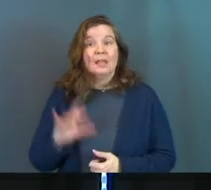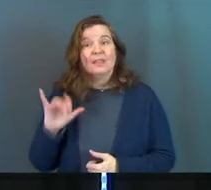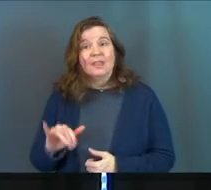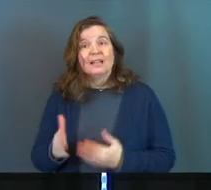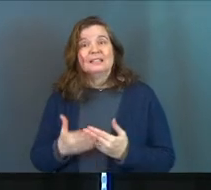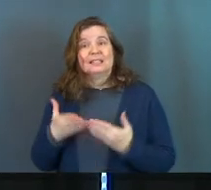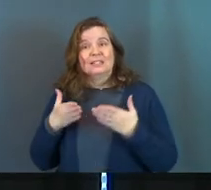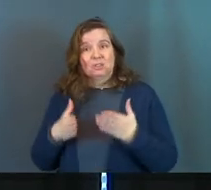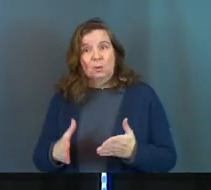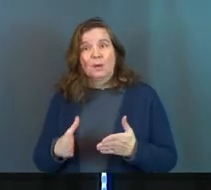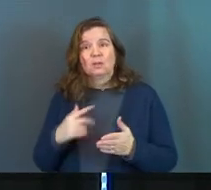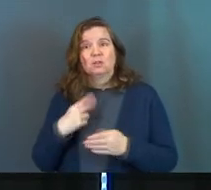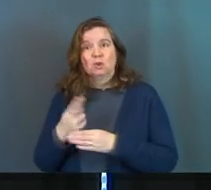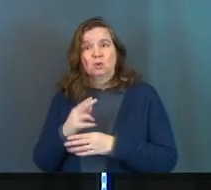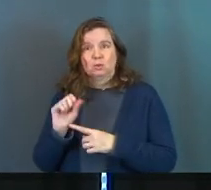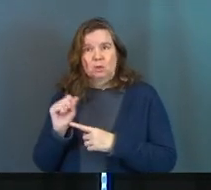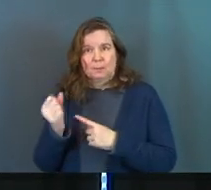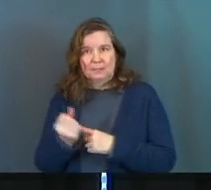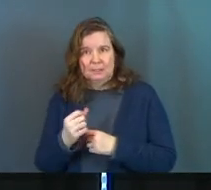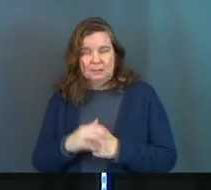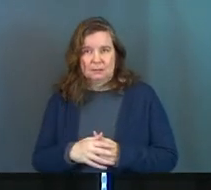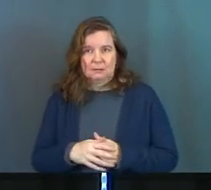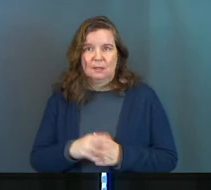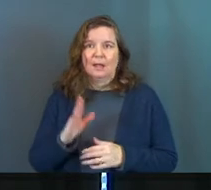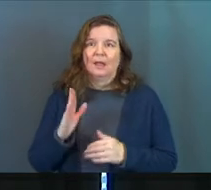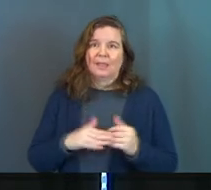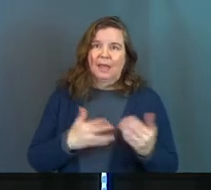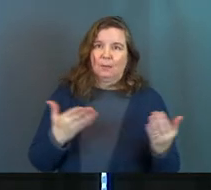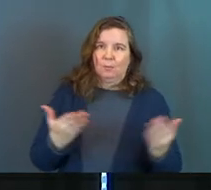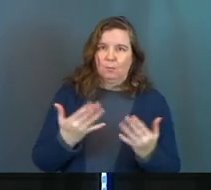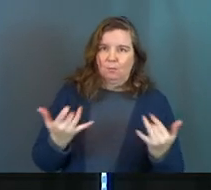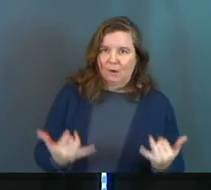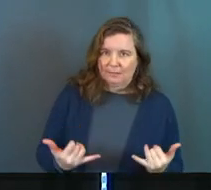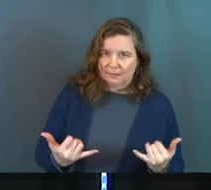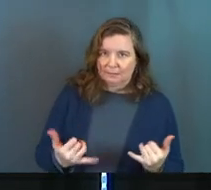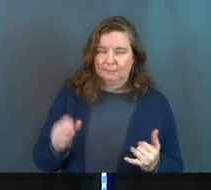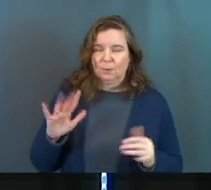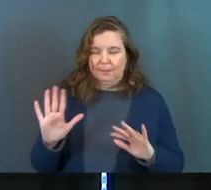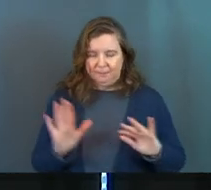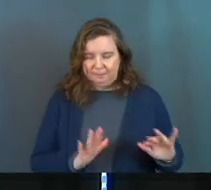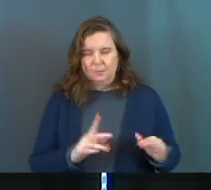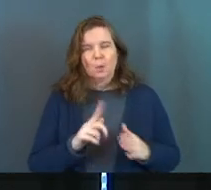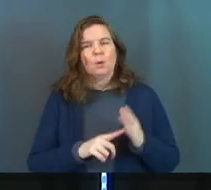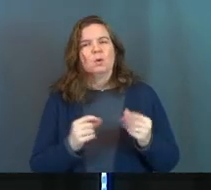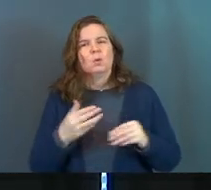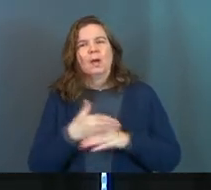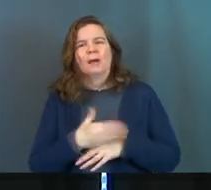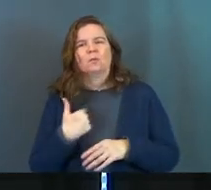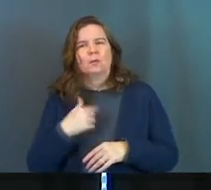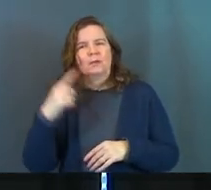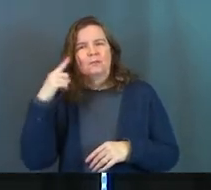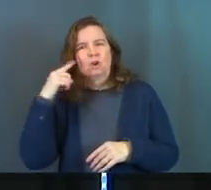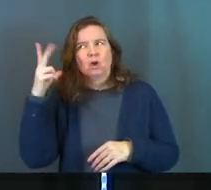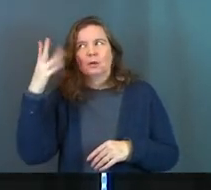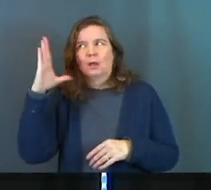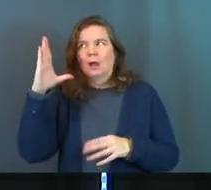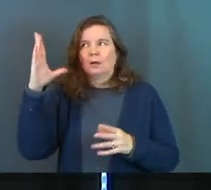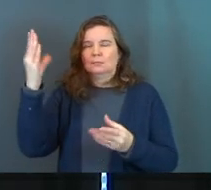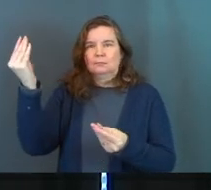That's an easier way to use circumstances than present. Okay, what do we do after we've heard God